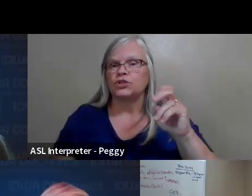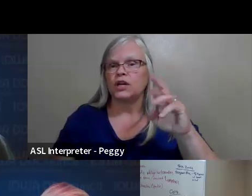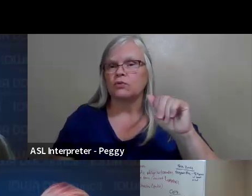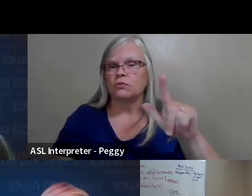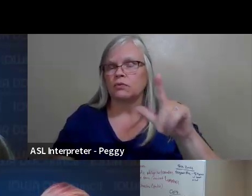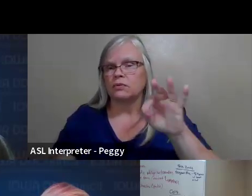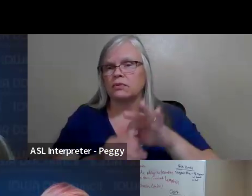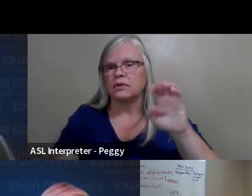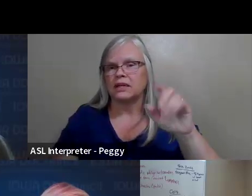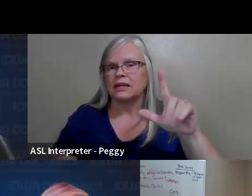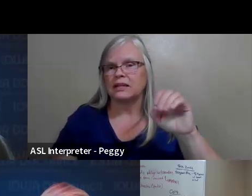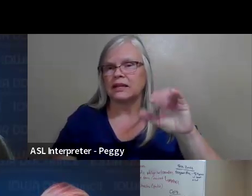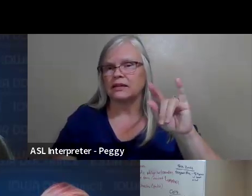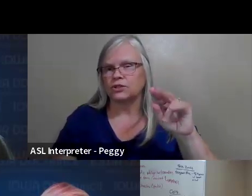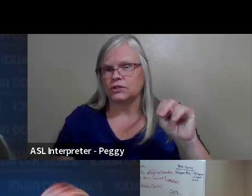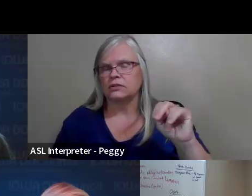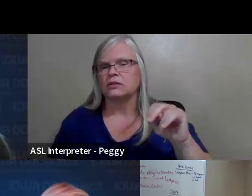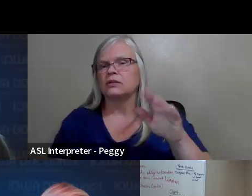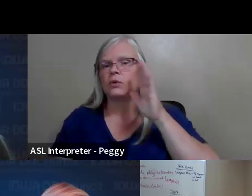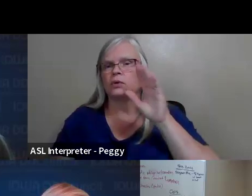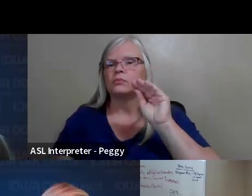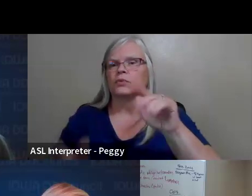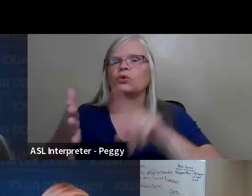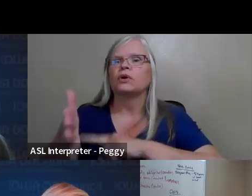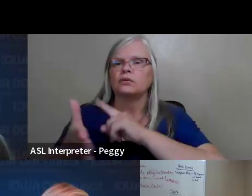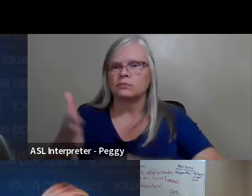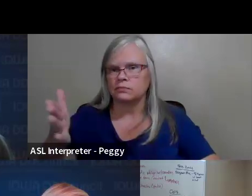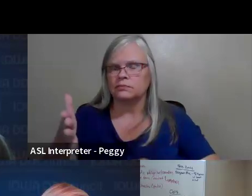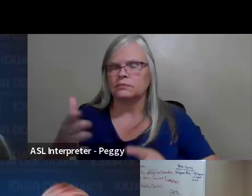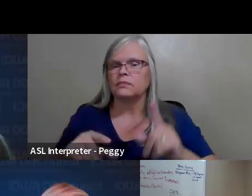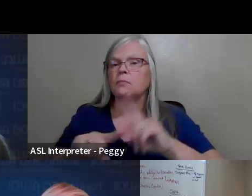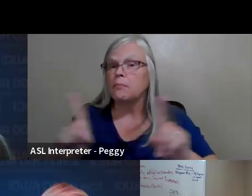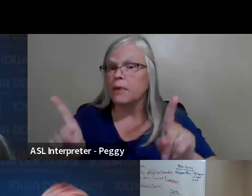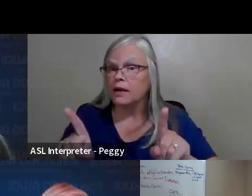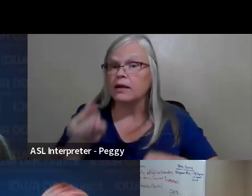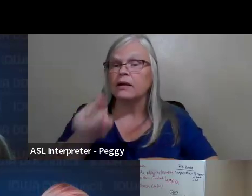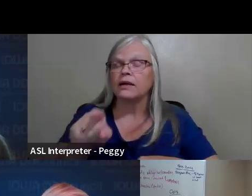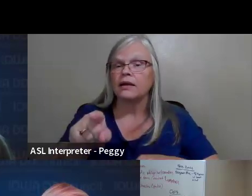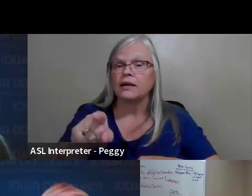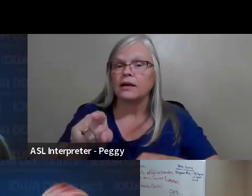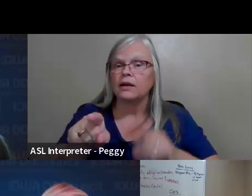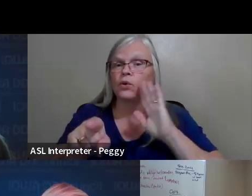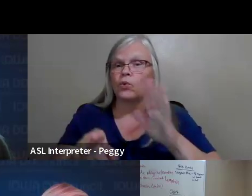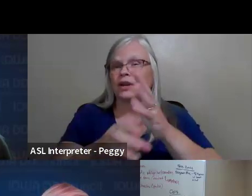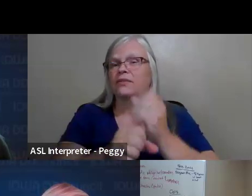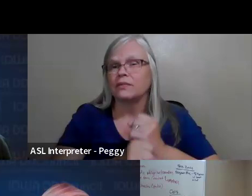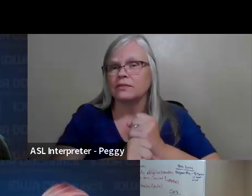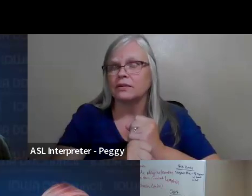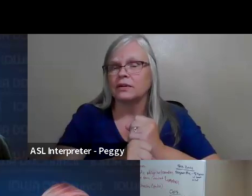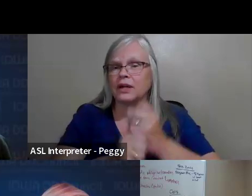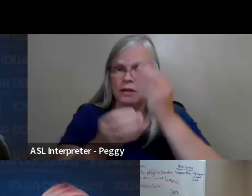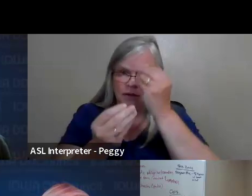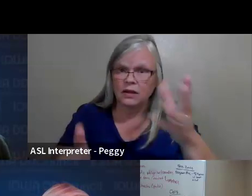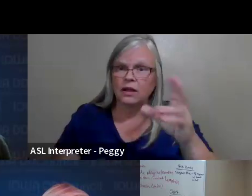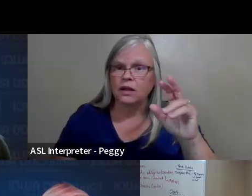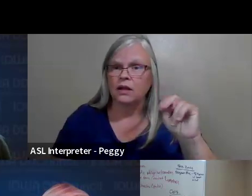canceled. However, you would be moved to canceled. However, you would have received notification